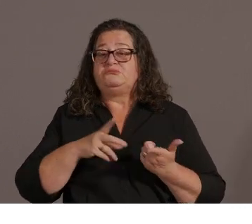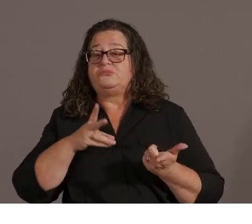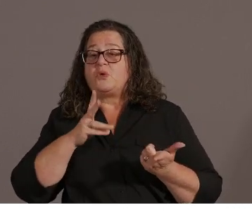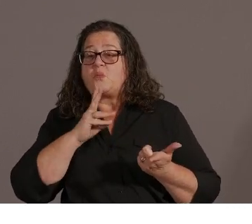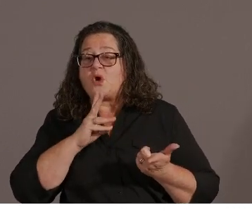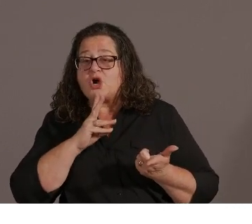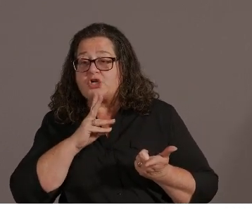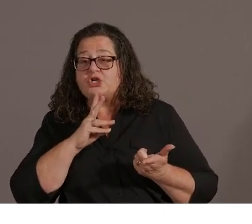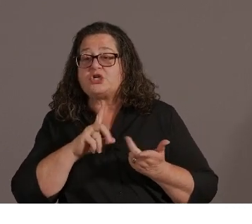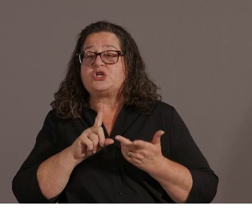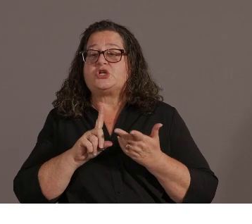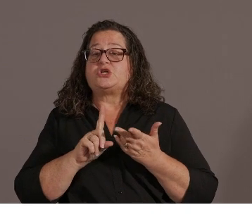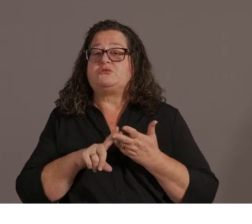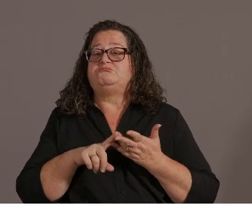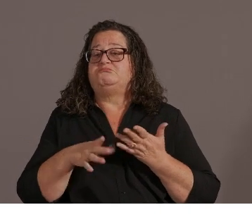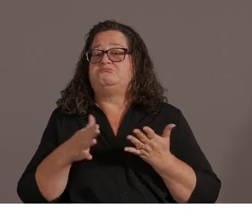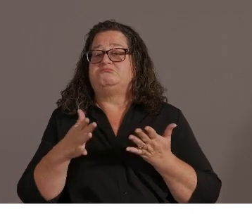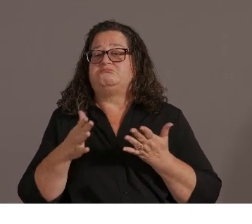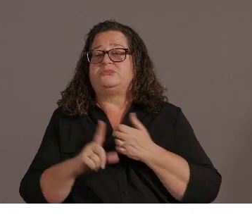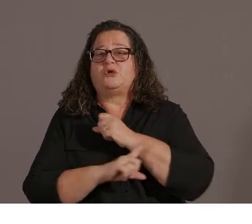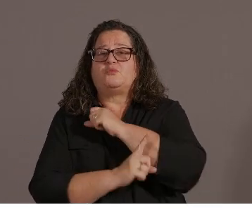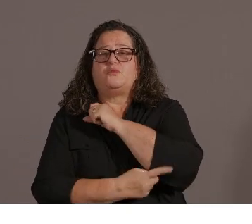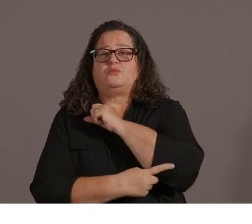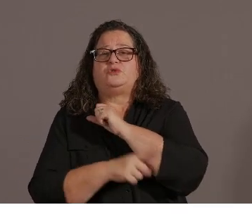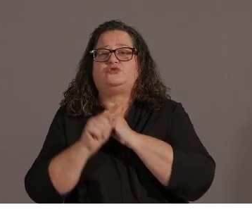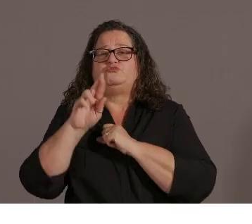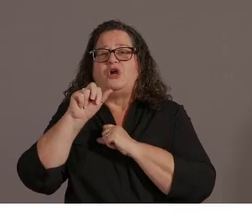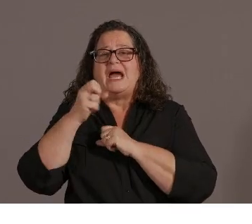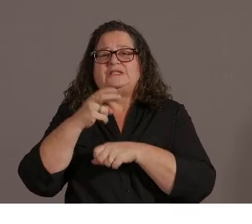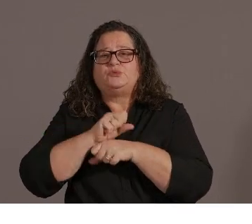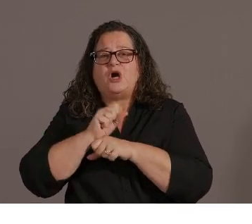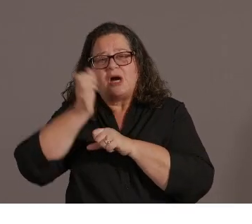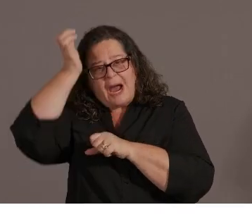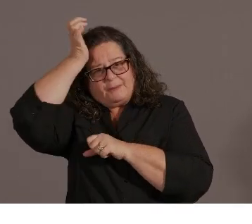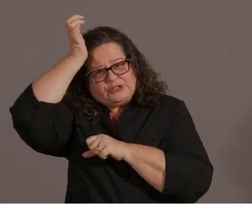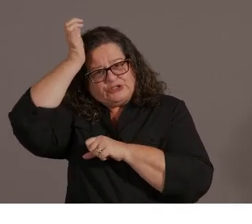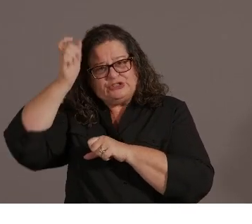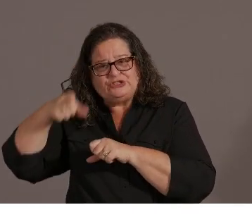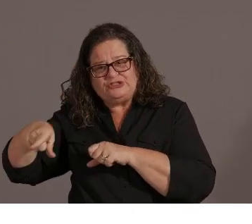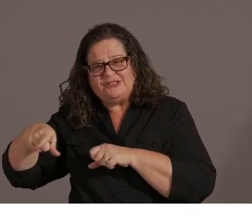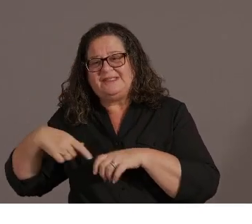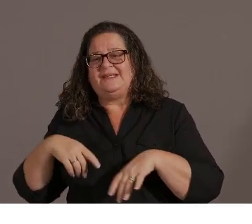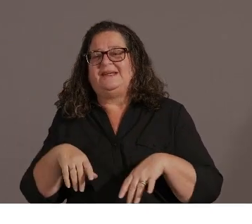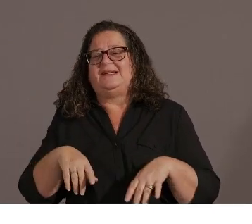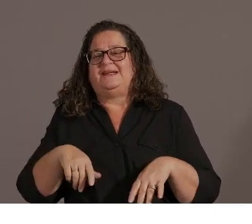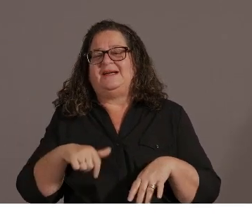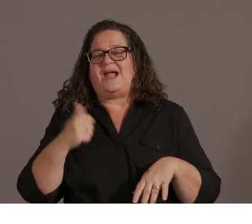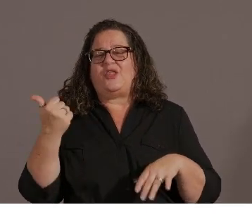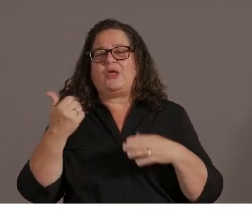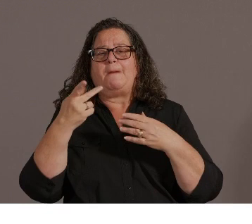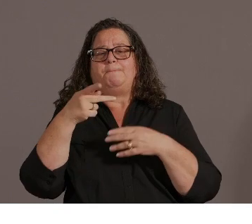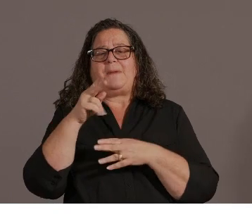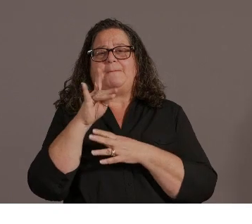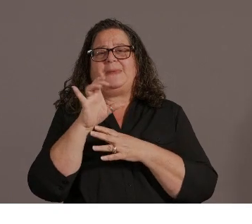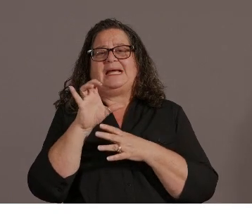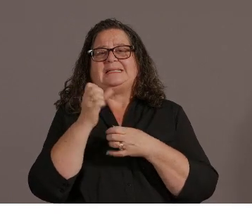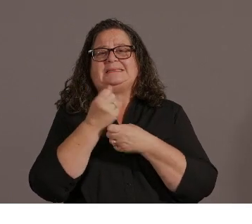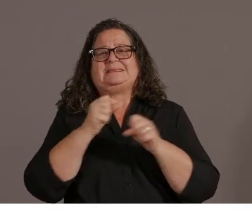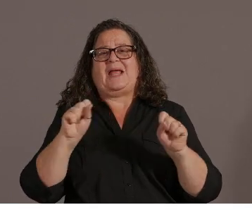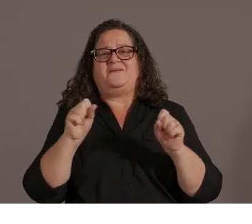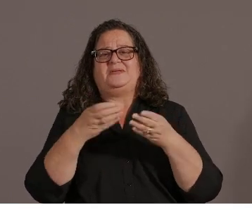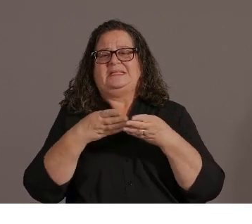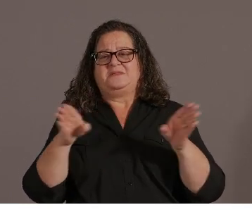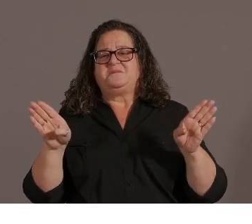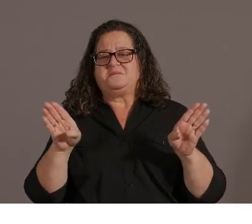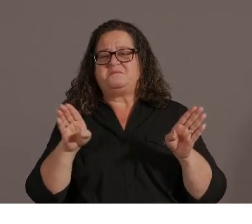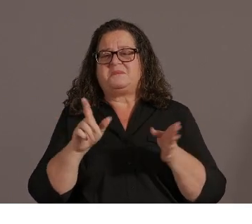media partners, some of the public safety and energy and legal services. When you go onto the